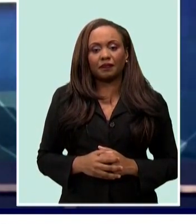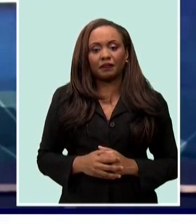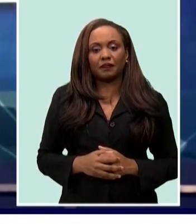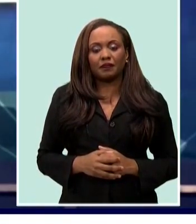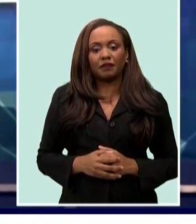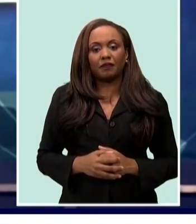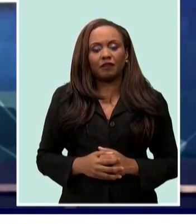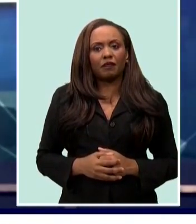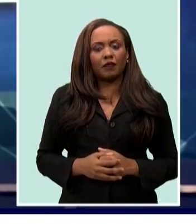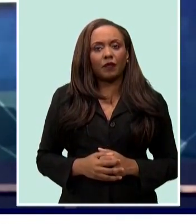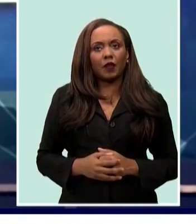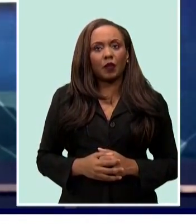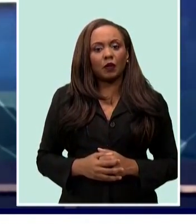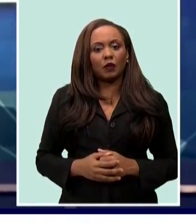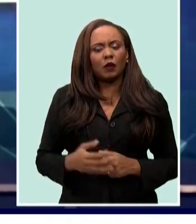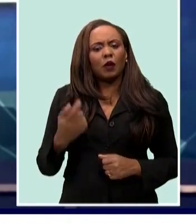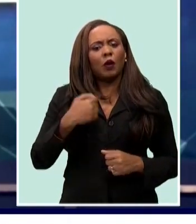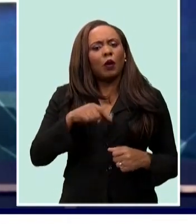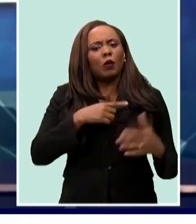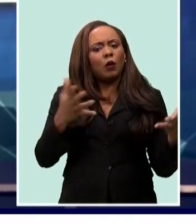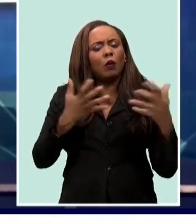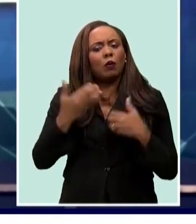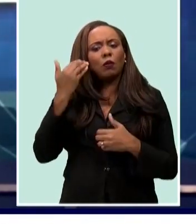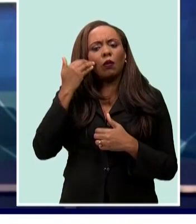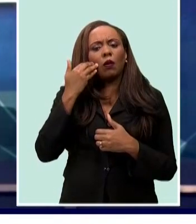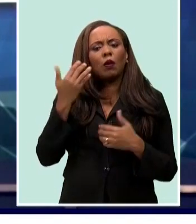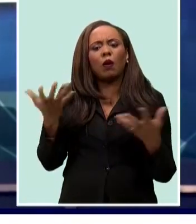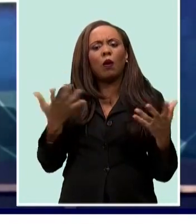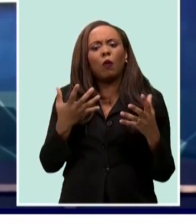And Shane, we understand, we want to know what the feedback